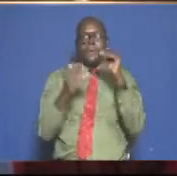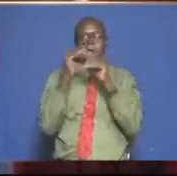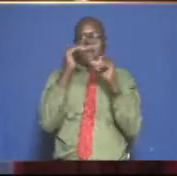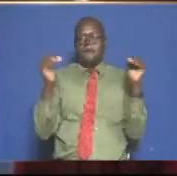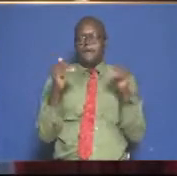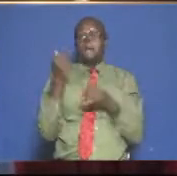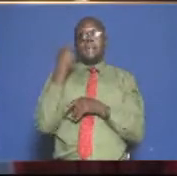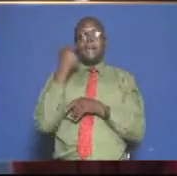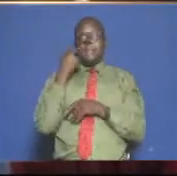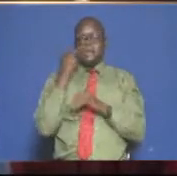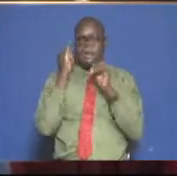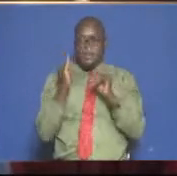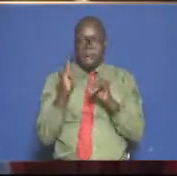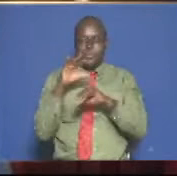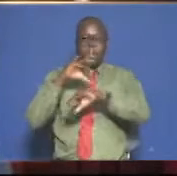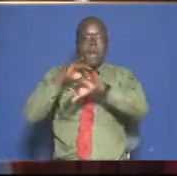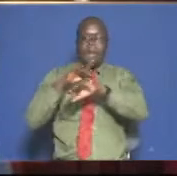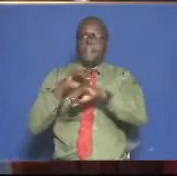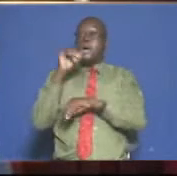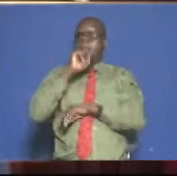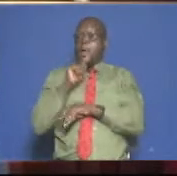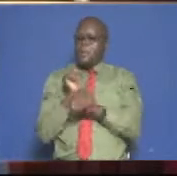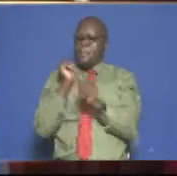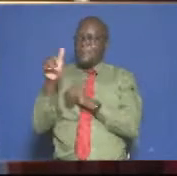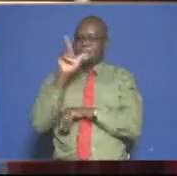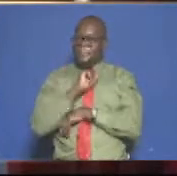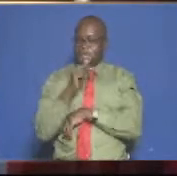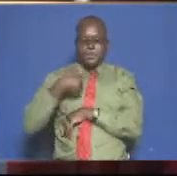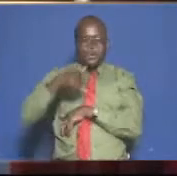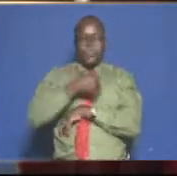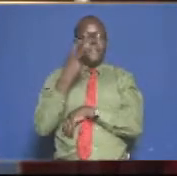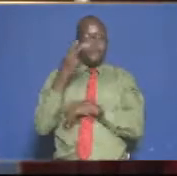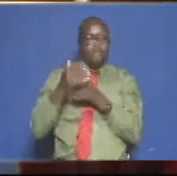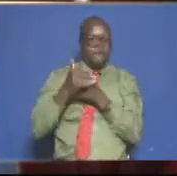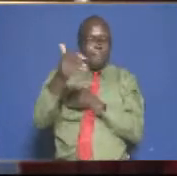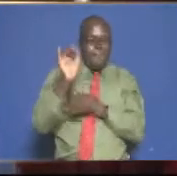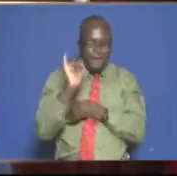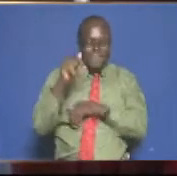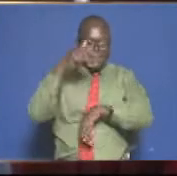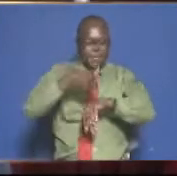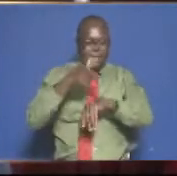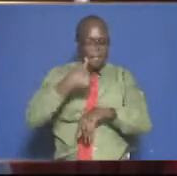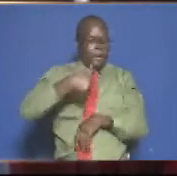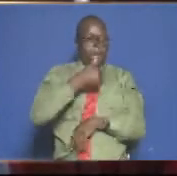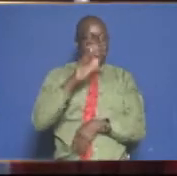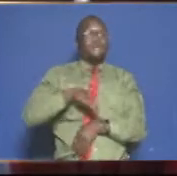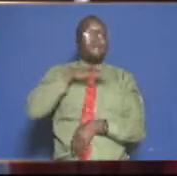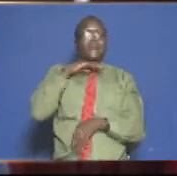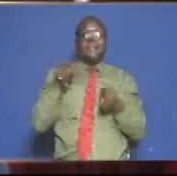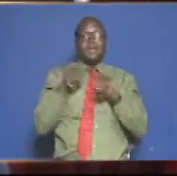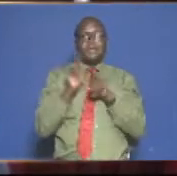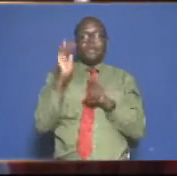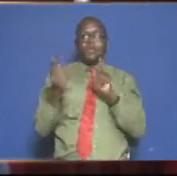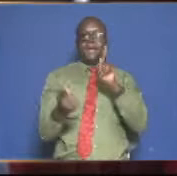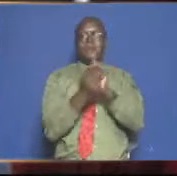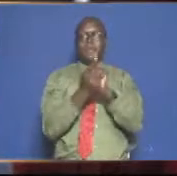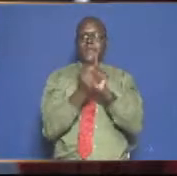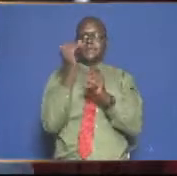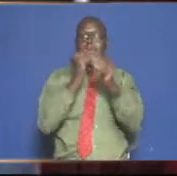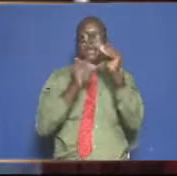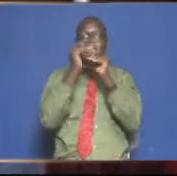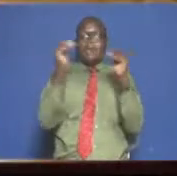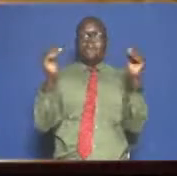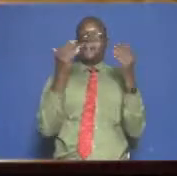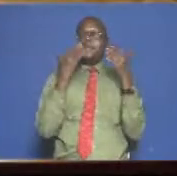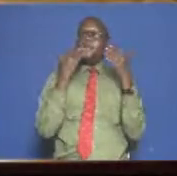earth. Because the old one passed away, we look forward that when our day comes, we'll meet him in heaven. Thank